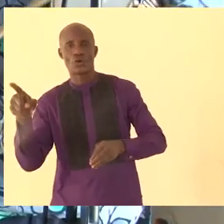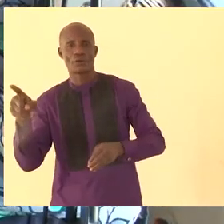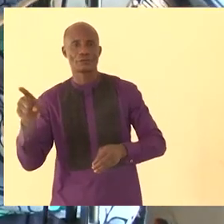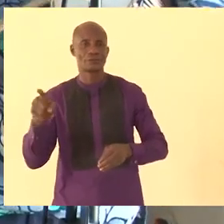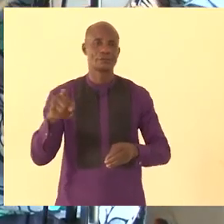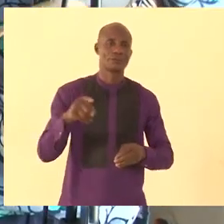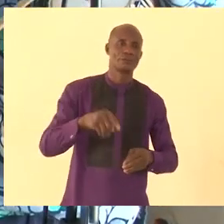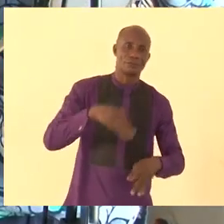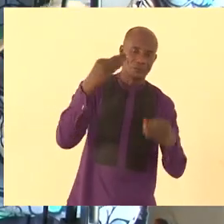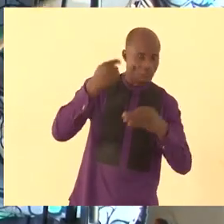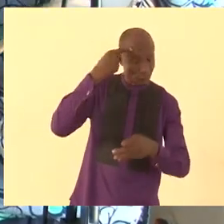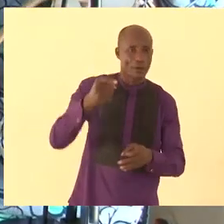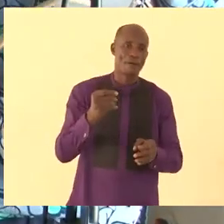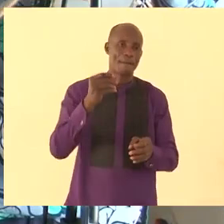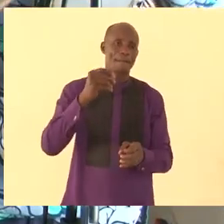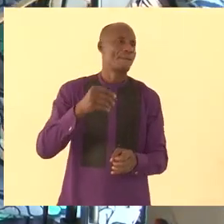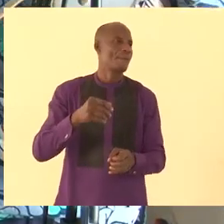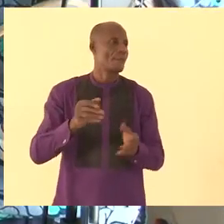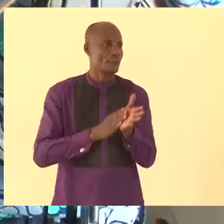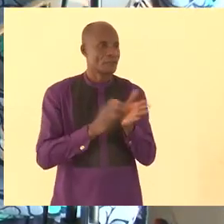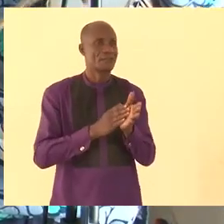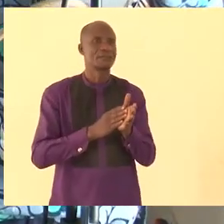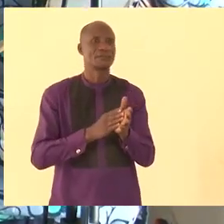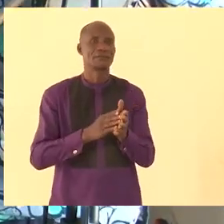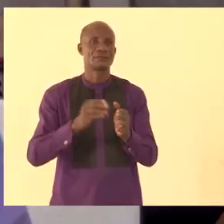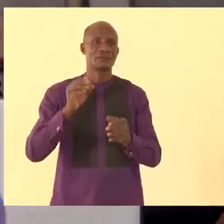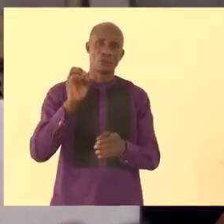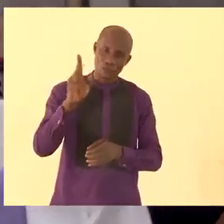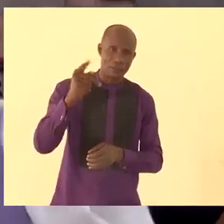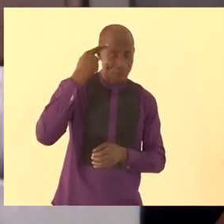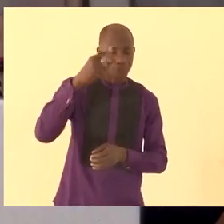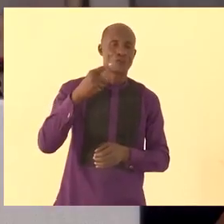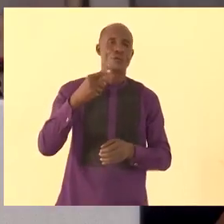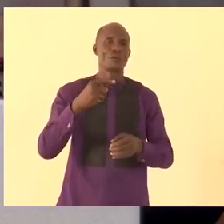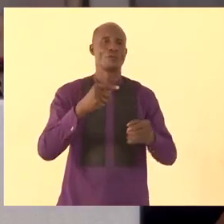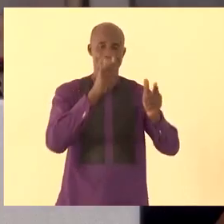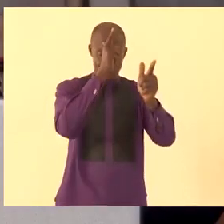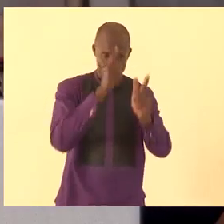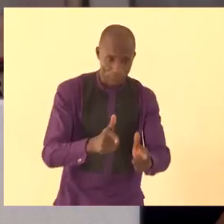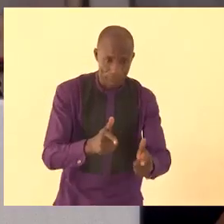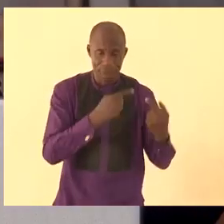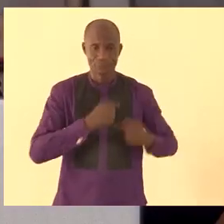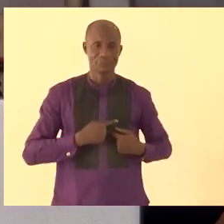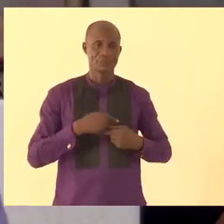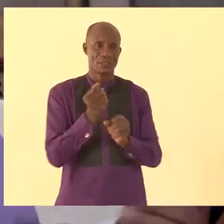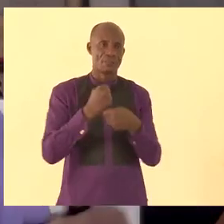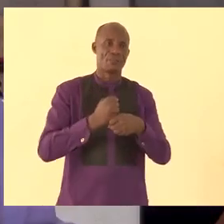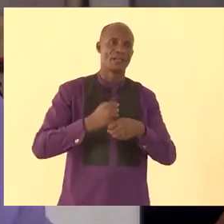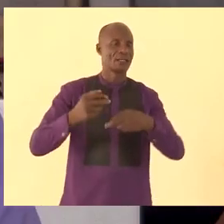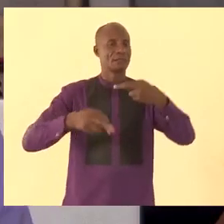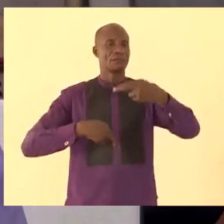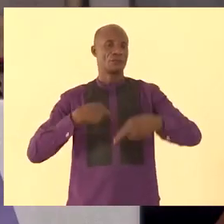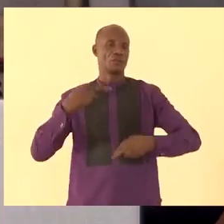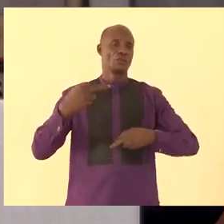for praise is fitting for loyal hearts. Make a joyful noise to